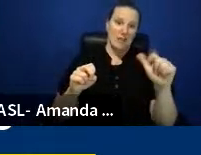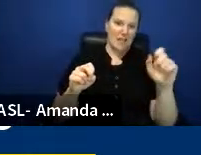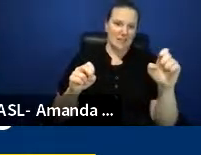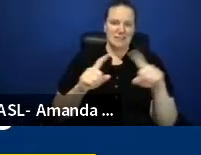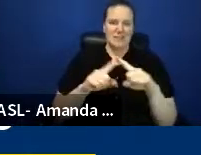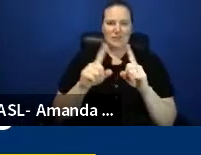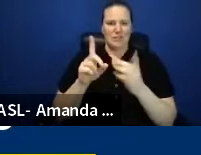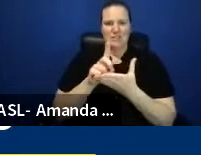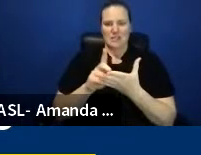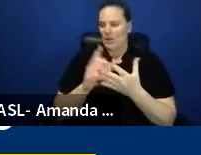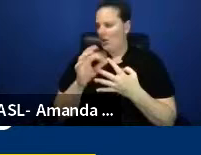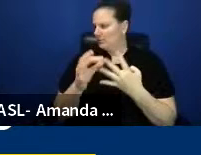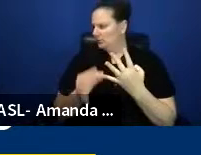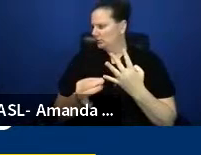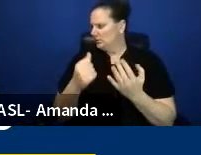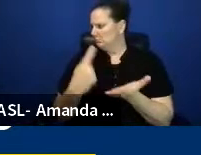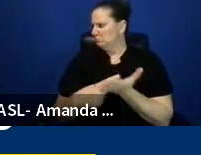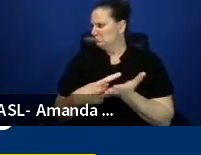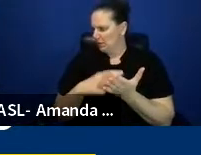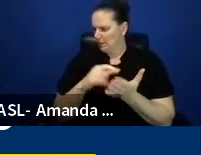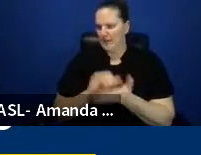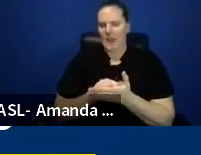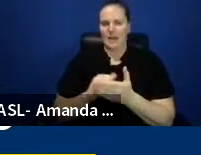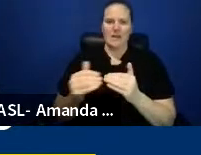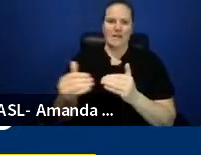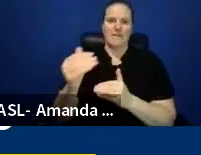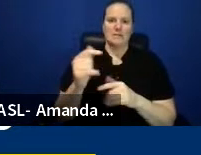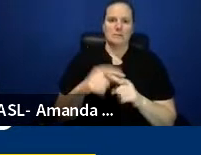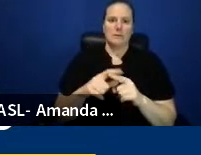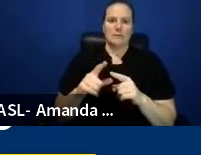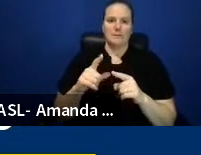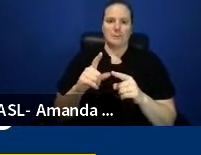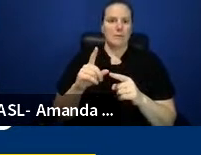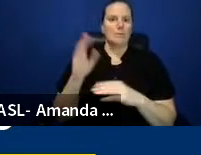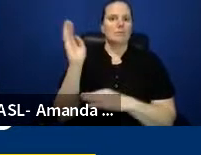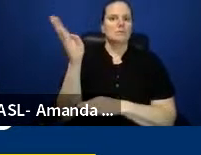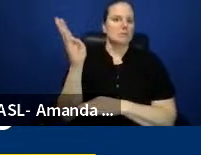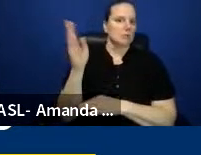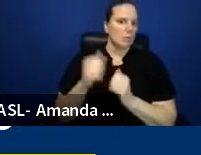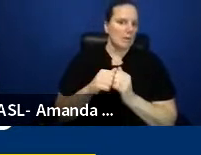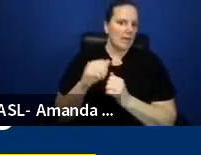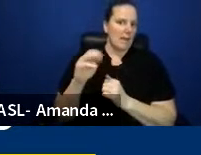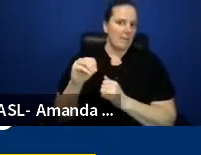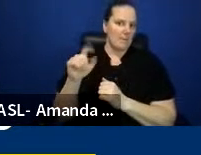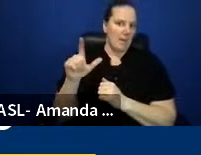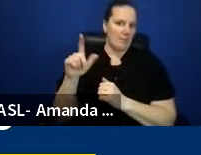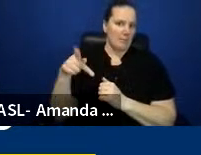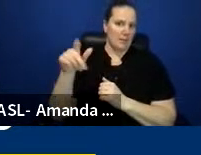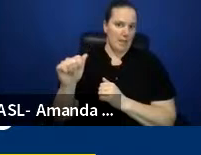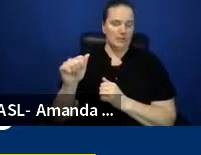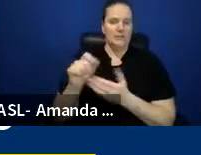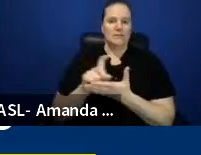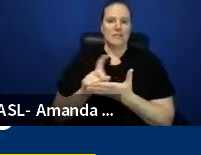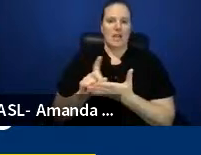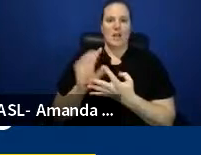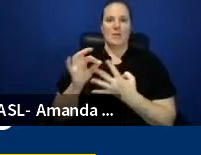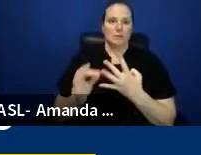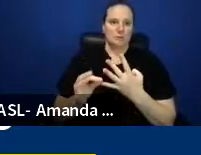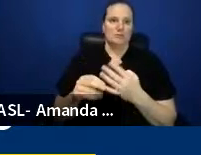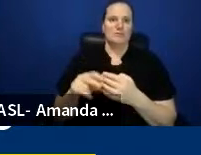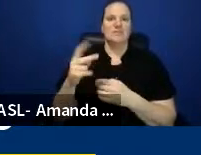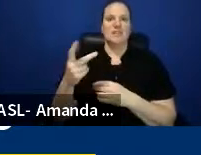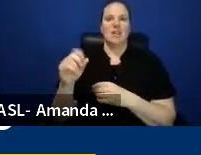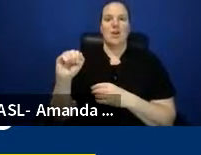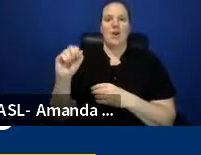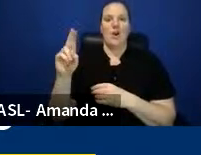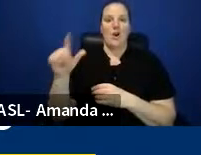in advance of my presentation, but that's in the documentation, explains what's in the MLPA, and then there's design options, so the second aux lane. Either